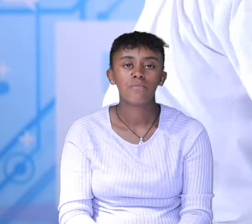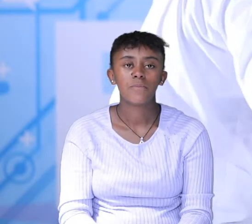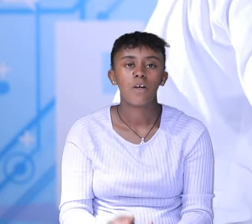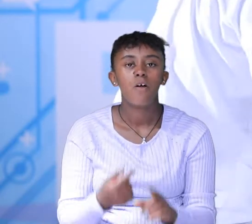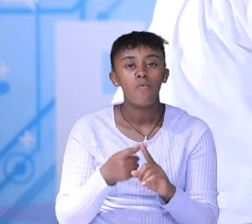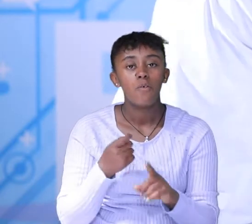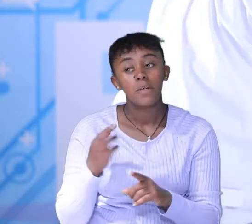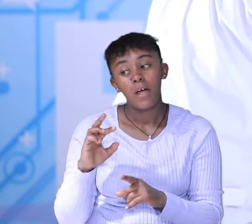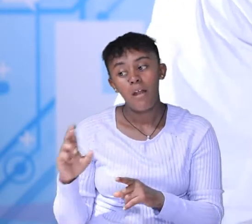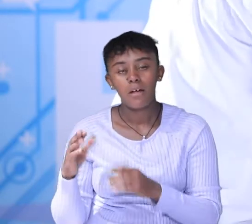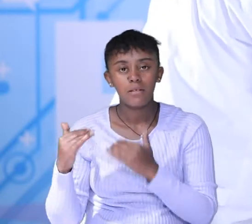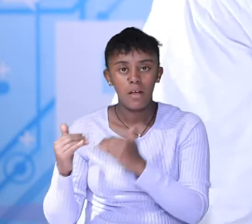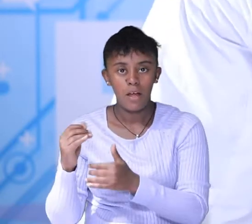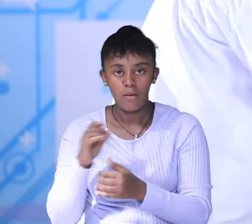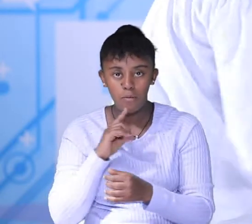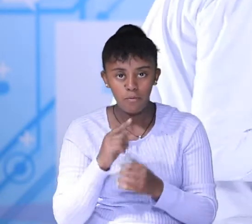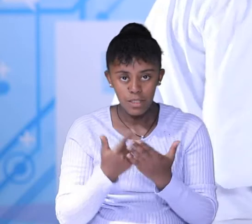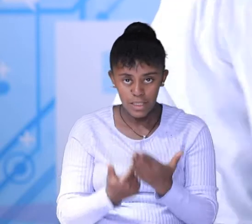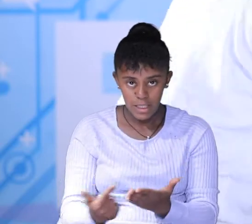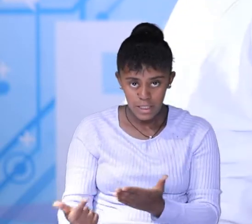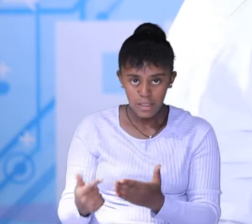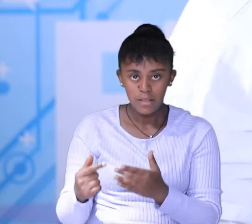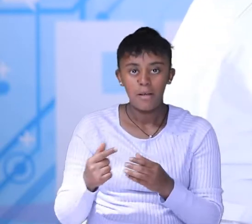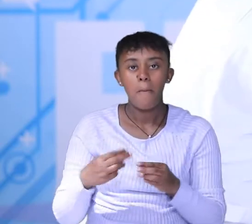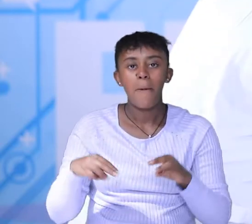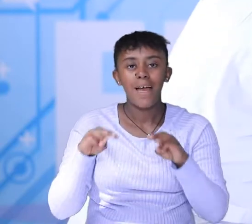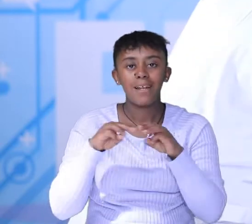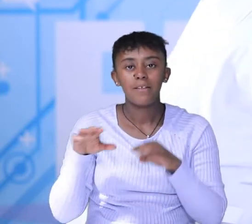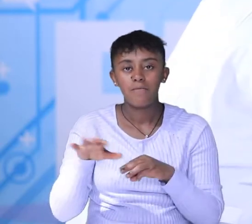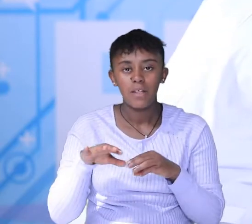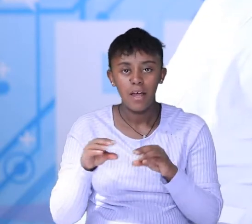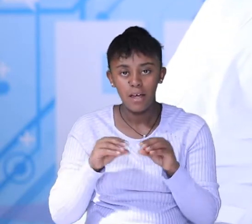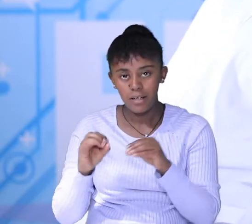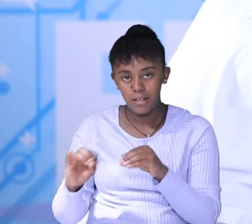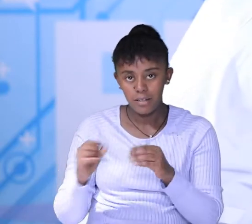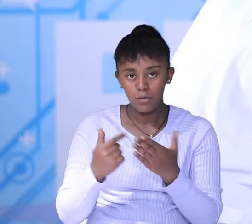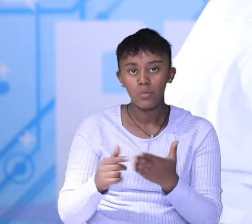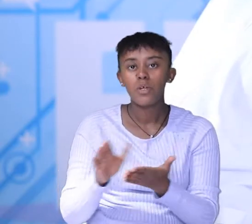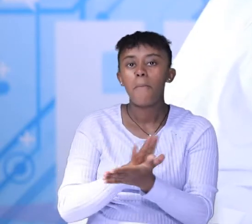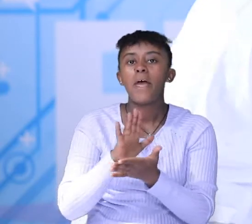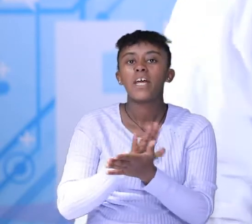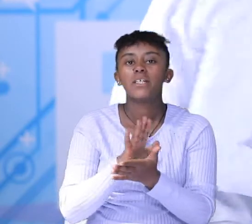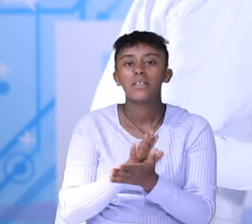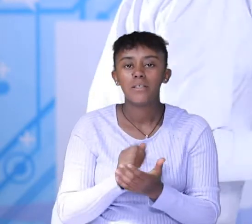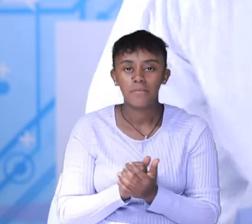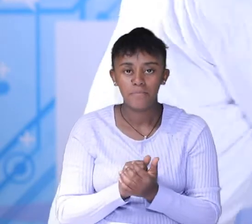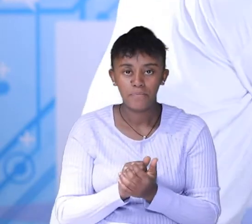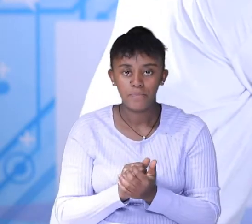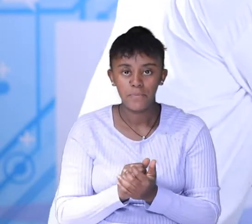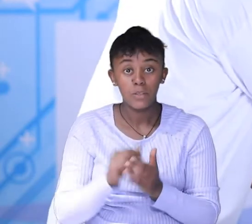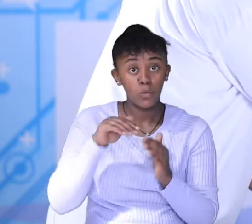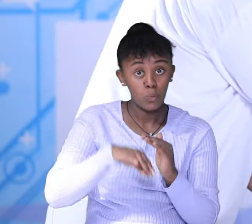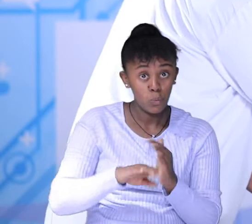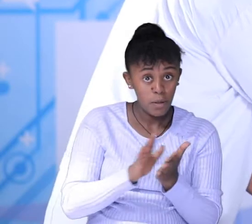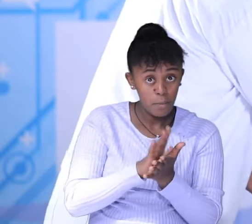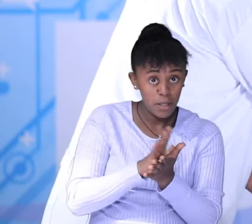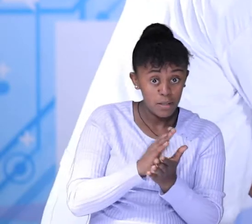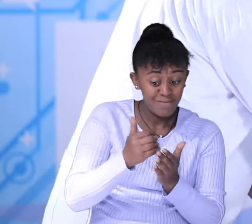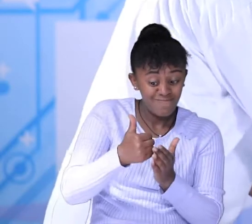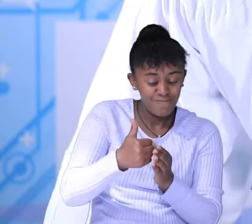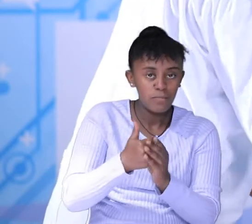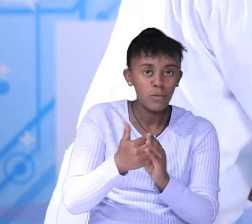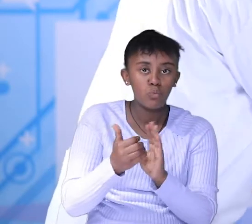and the distance D is termed as width. Therefore, length times width is known to be area.